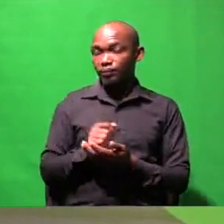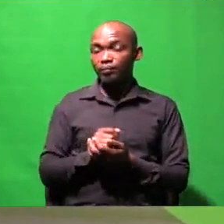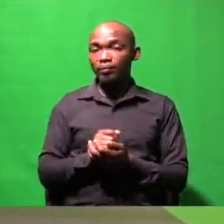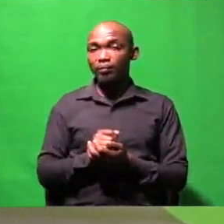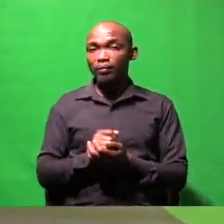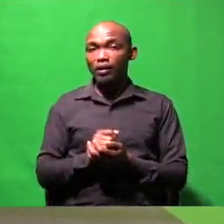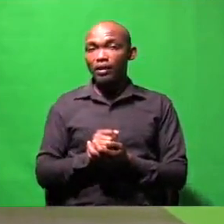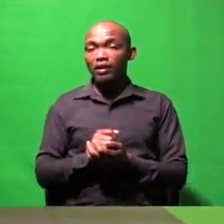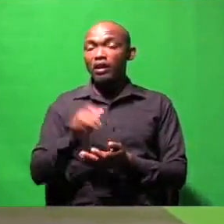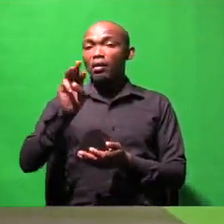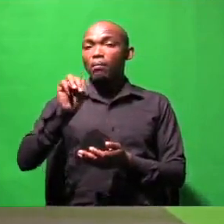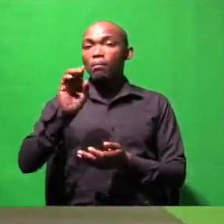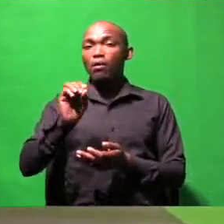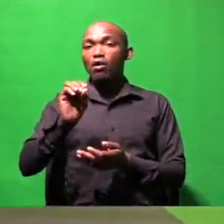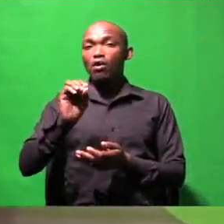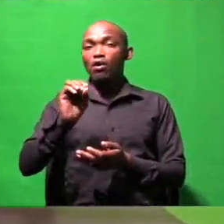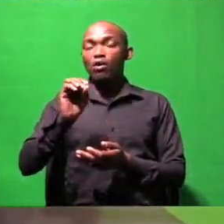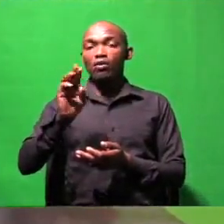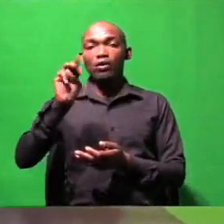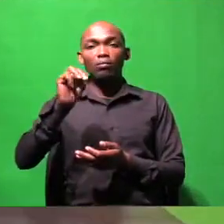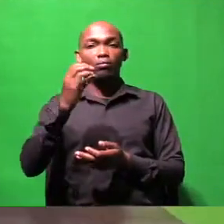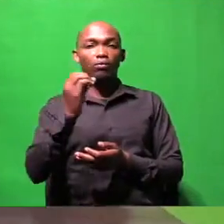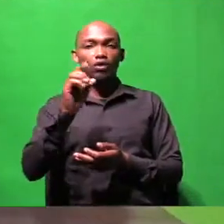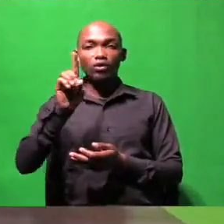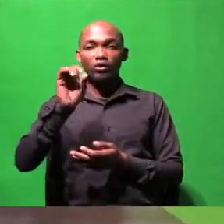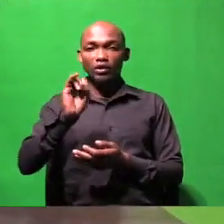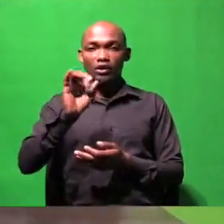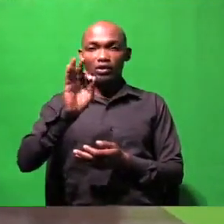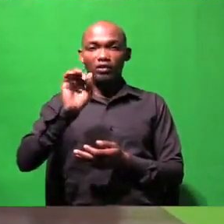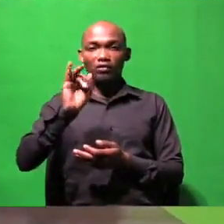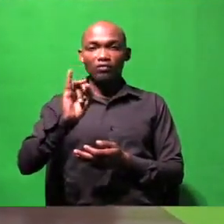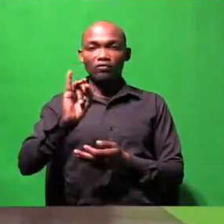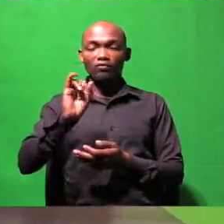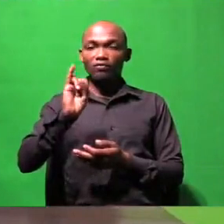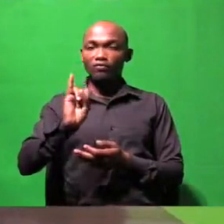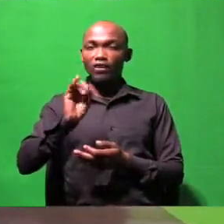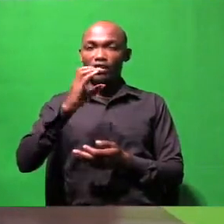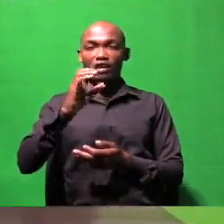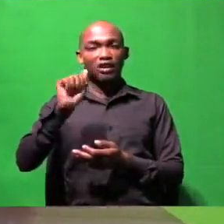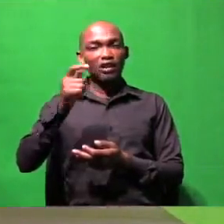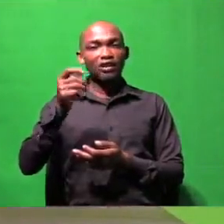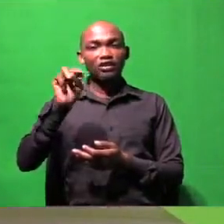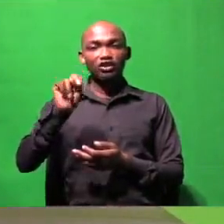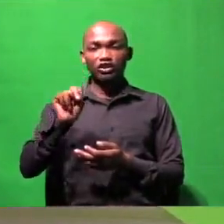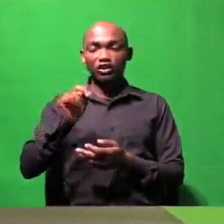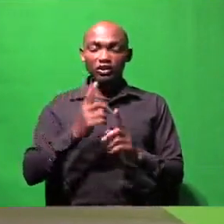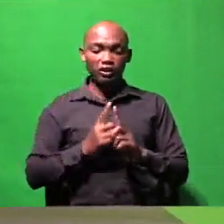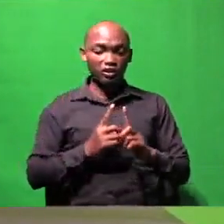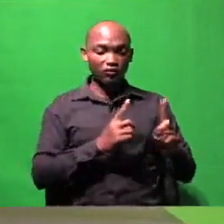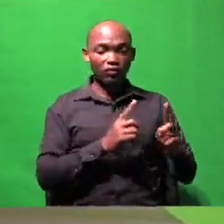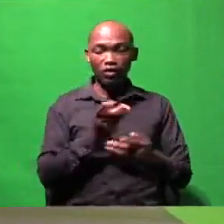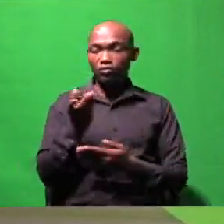The modifications are as follows. Let's remove these pictures first, put it over